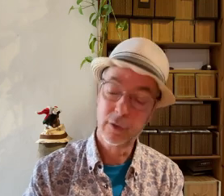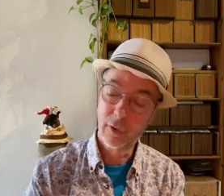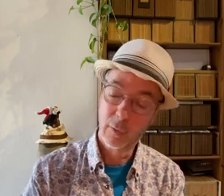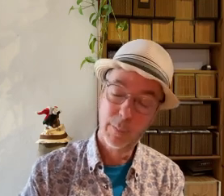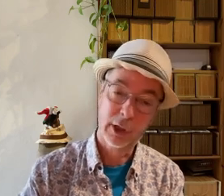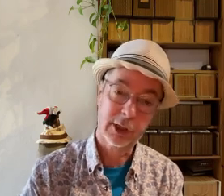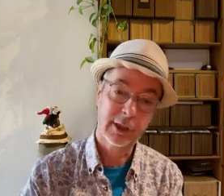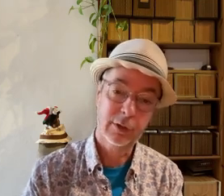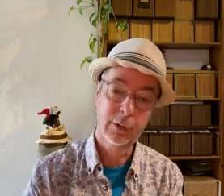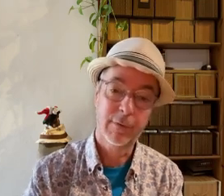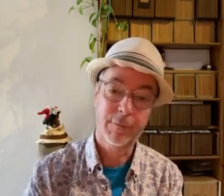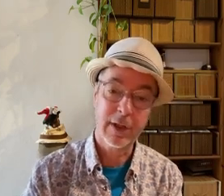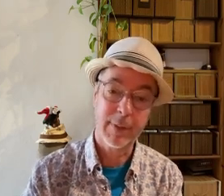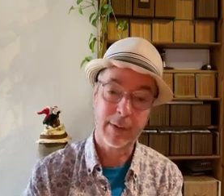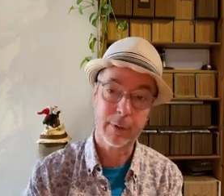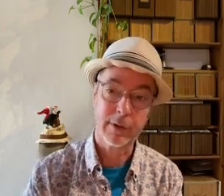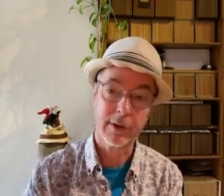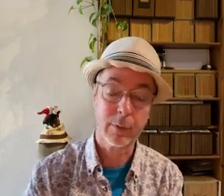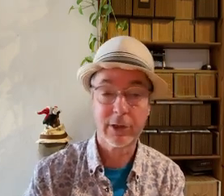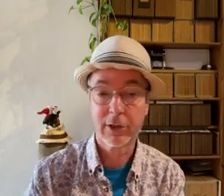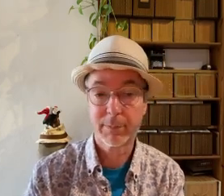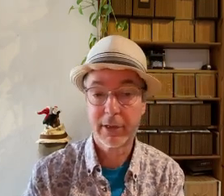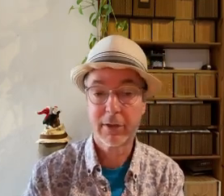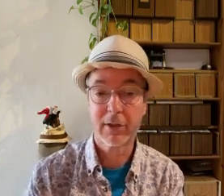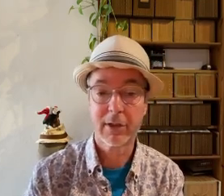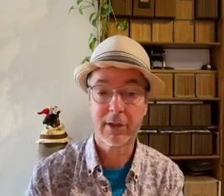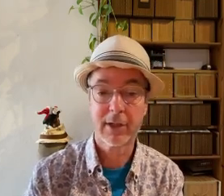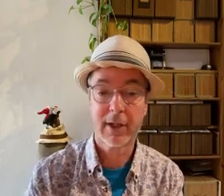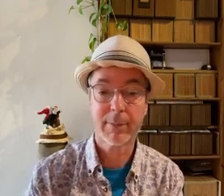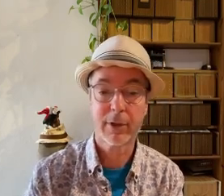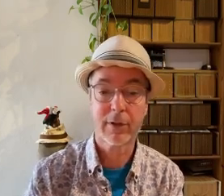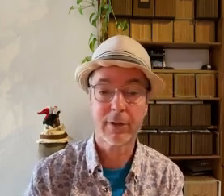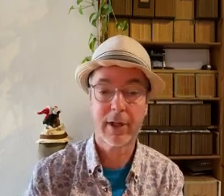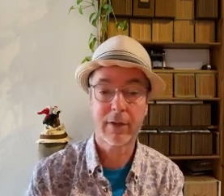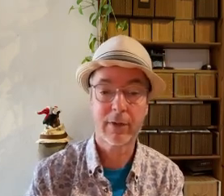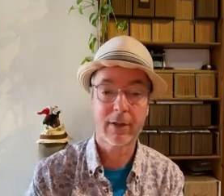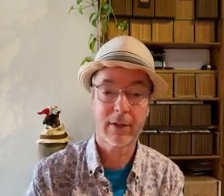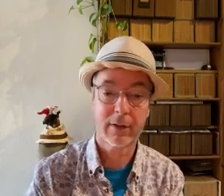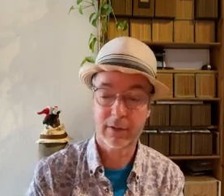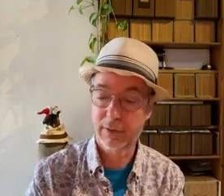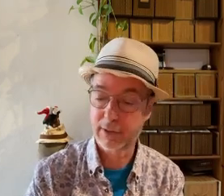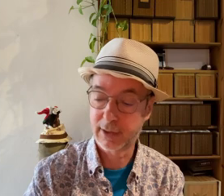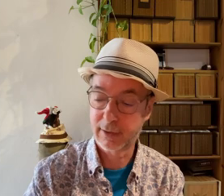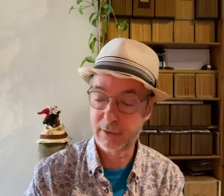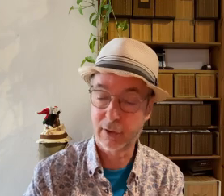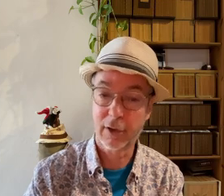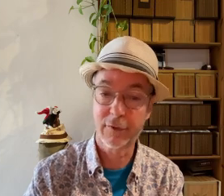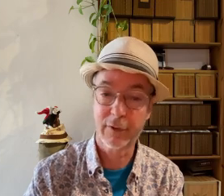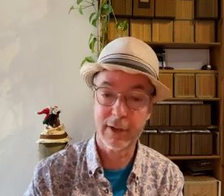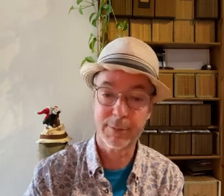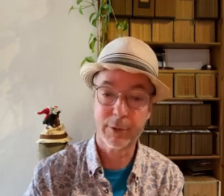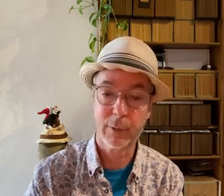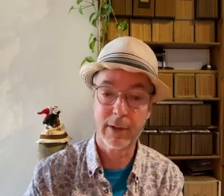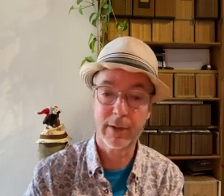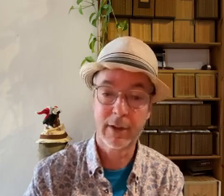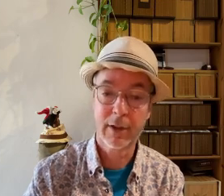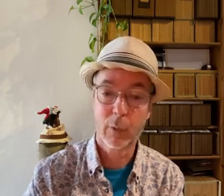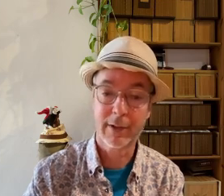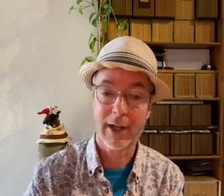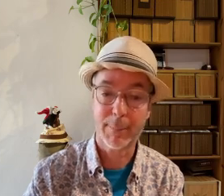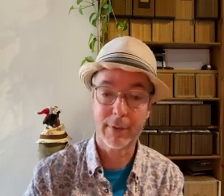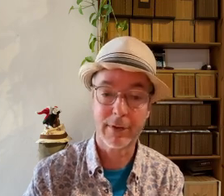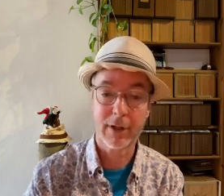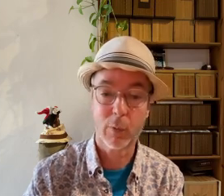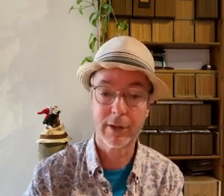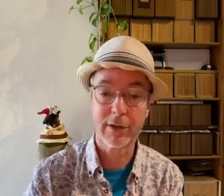I didn't go much into the feedback process, which is a bit sad, because then you can understand the contrast between